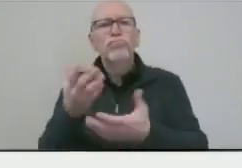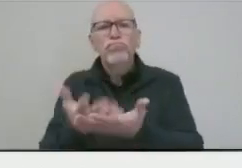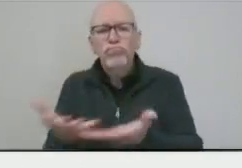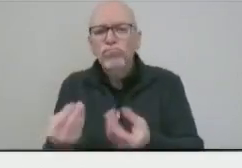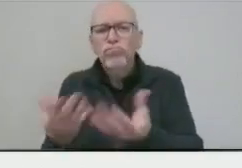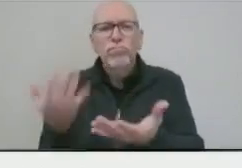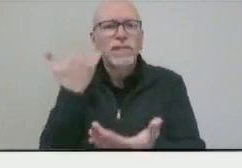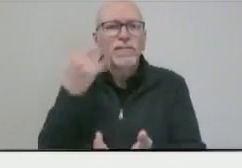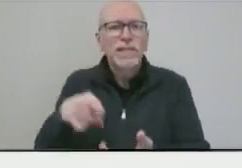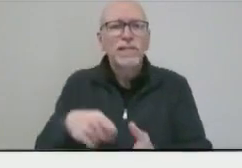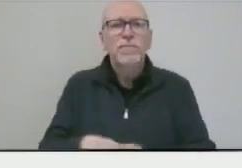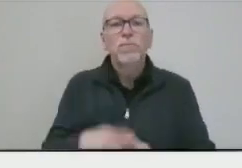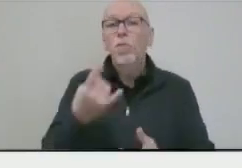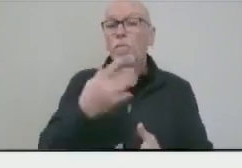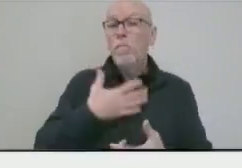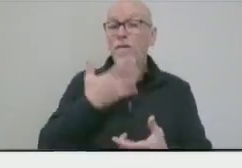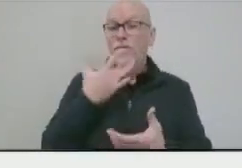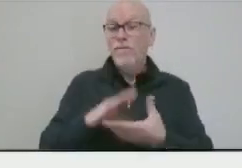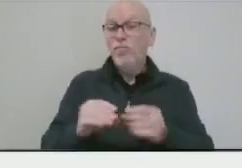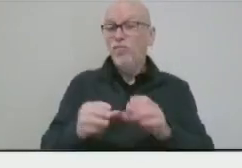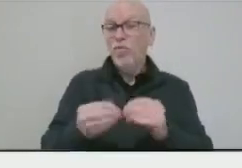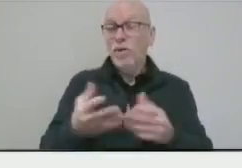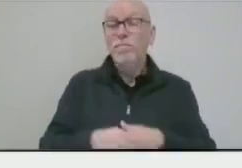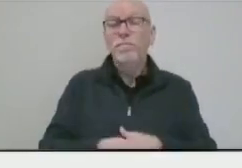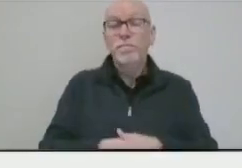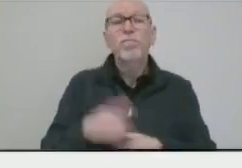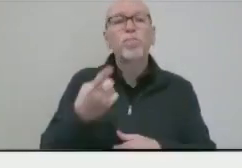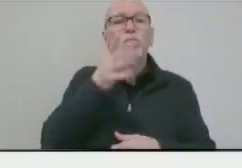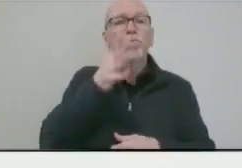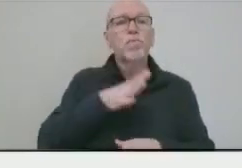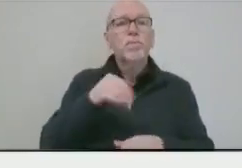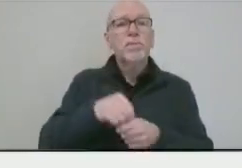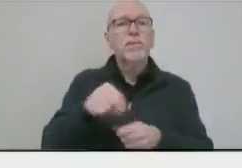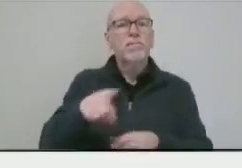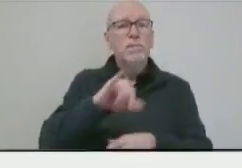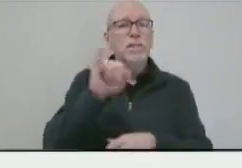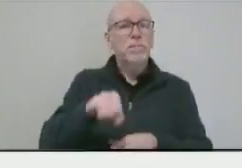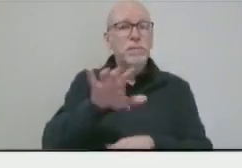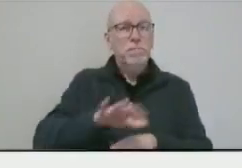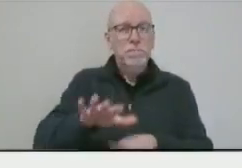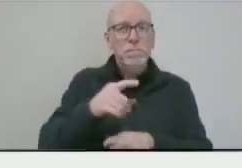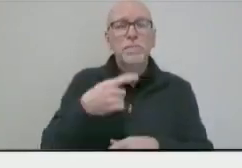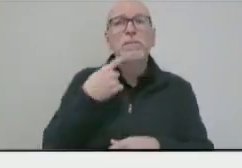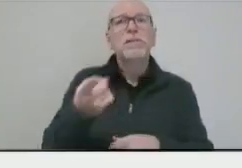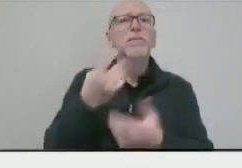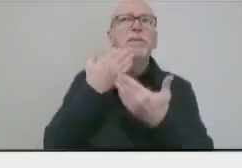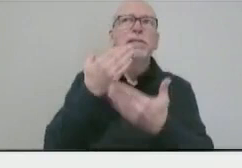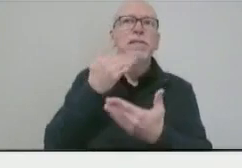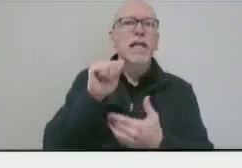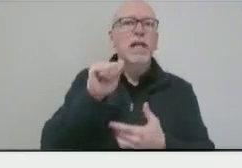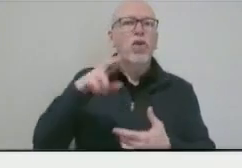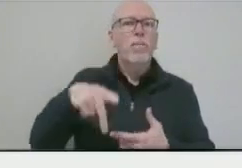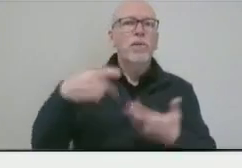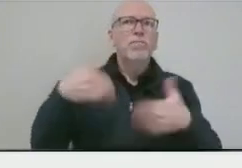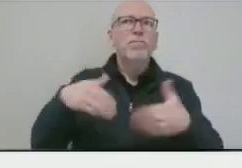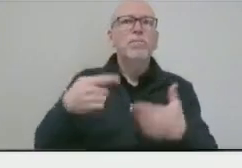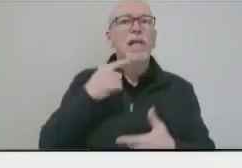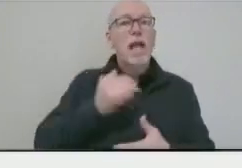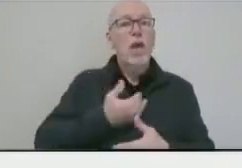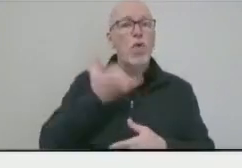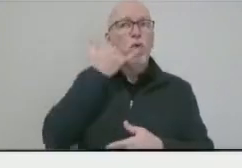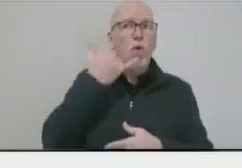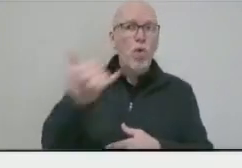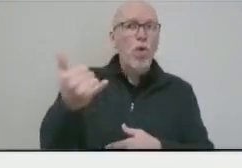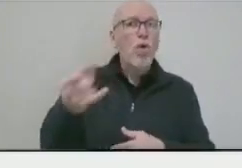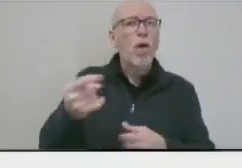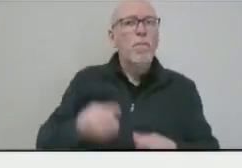help. Here's one of my favorite stories. A woman in Greater Indy thanked us for what the AARP is doing and said our call inspired her to begin